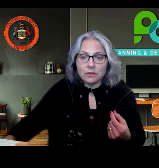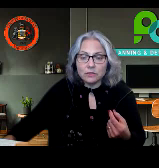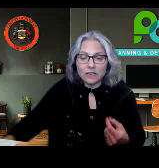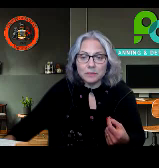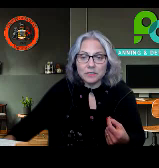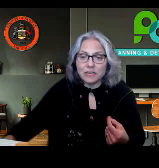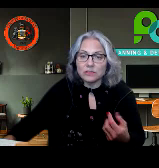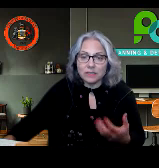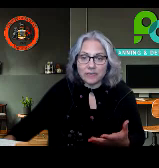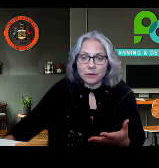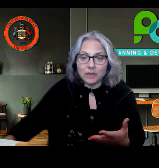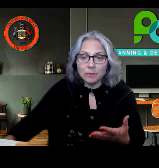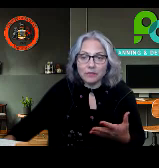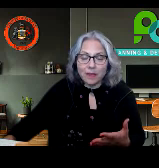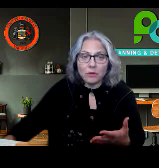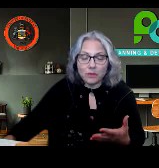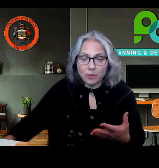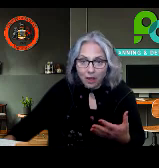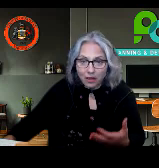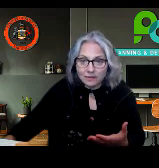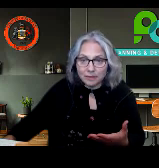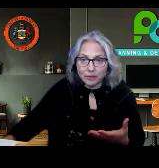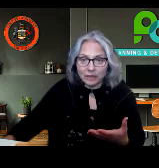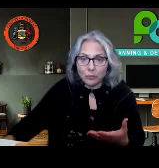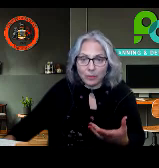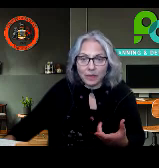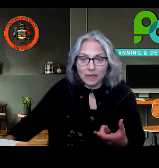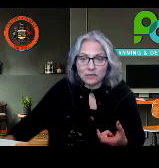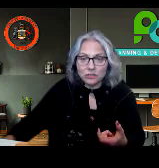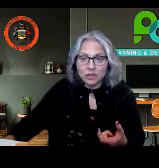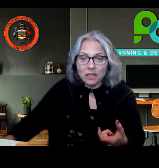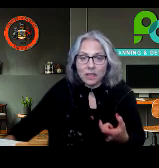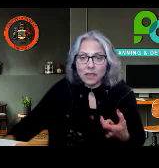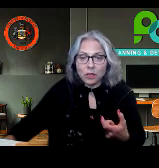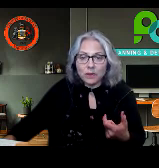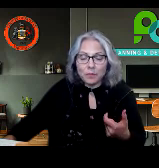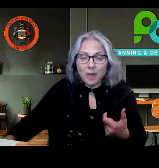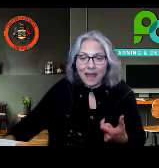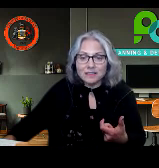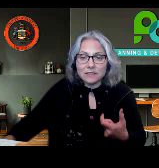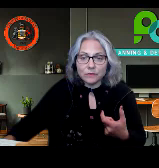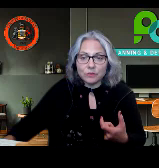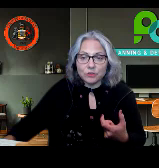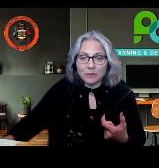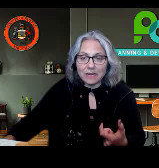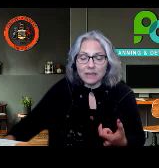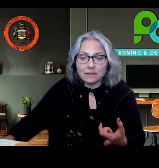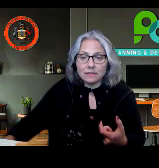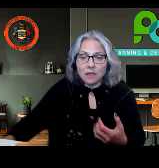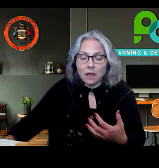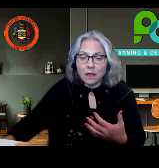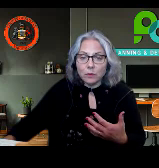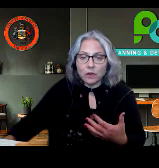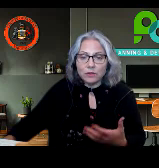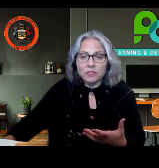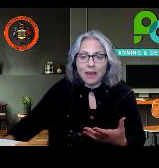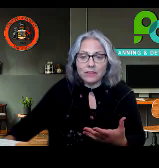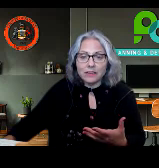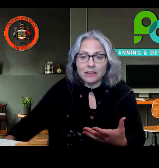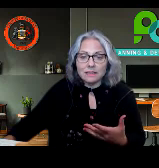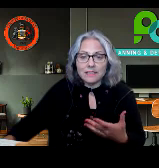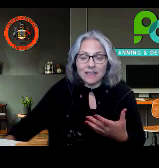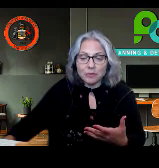health, transportation, et cetera, can be found on the policy plan webpage, including past and future meetings. We're